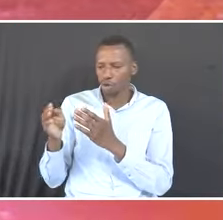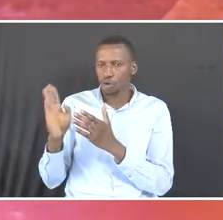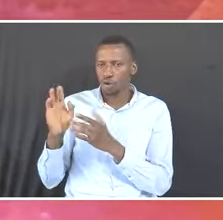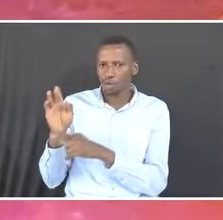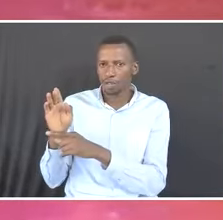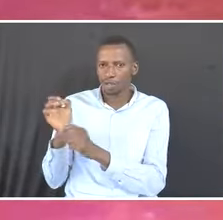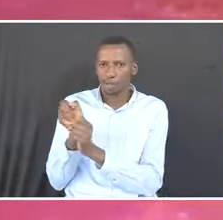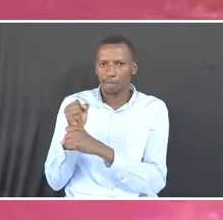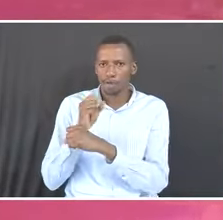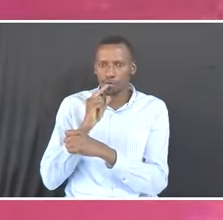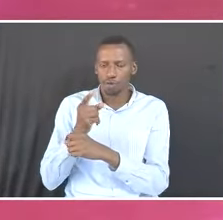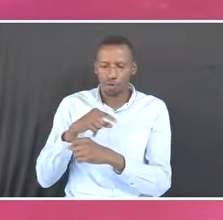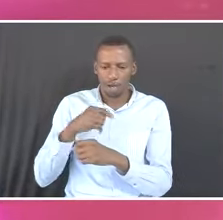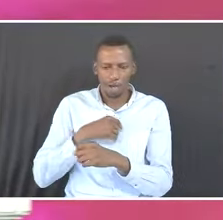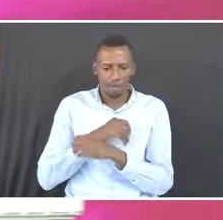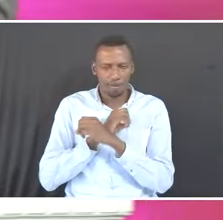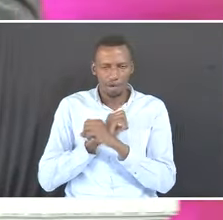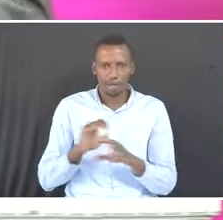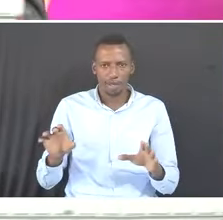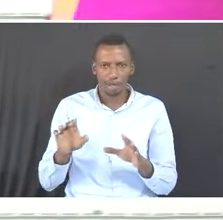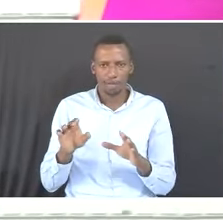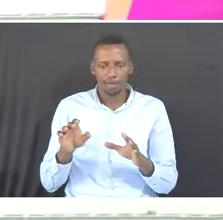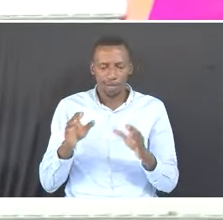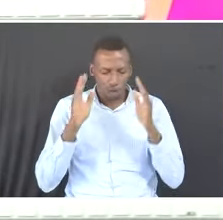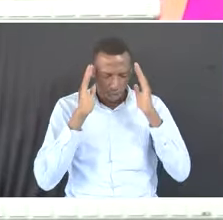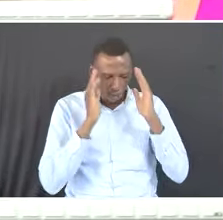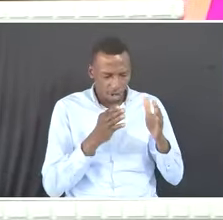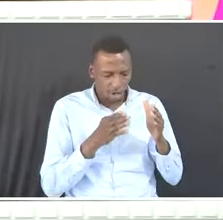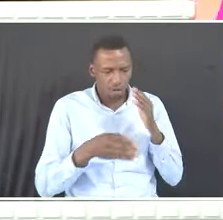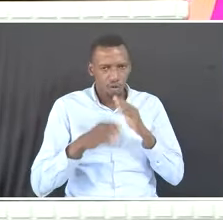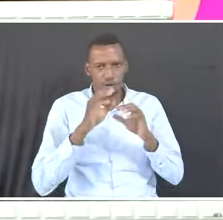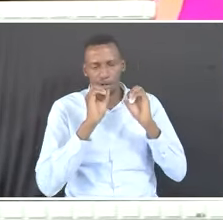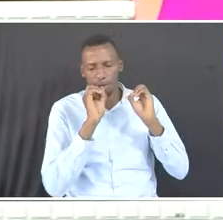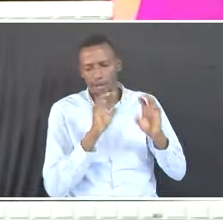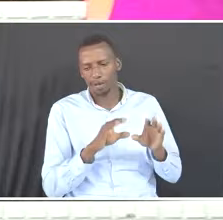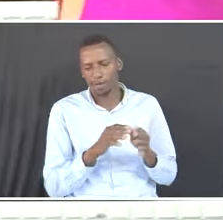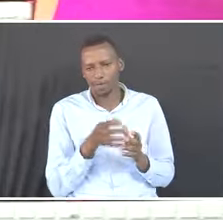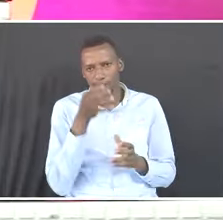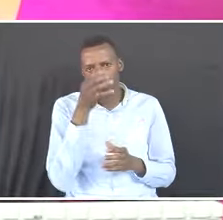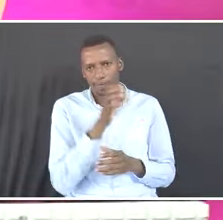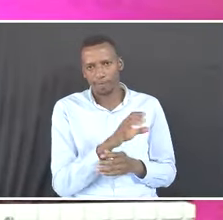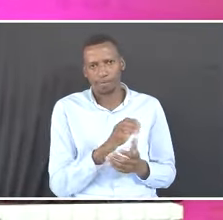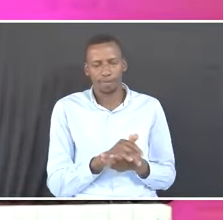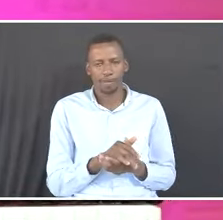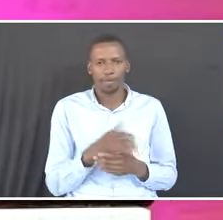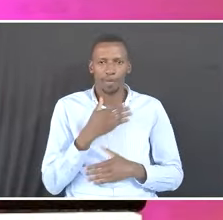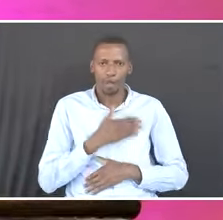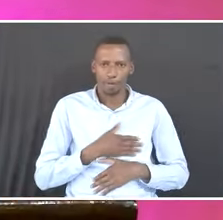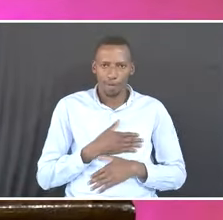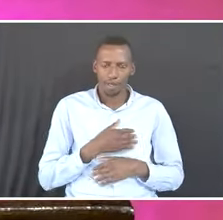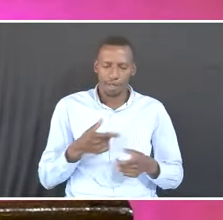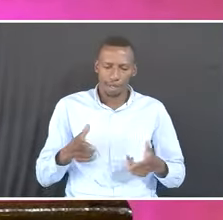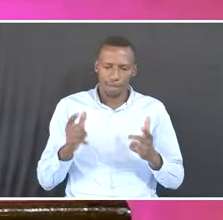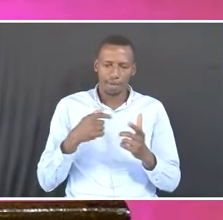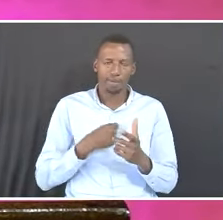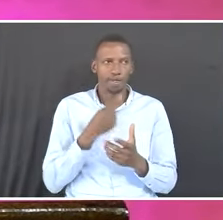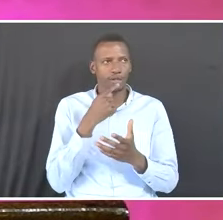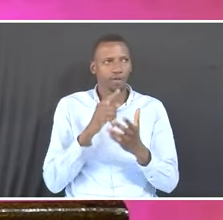we have nothing to do with God. Allow me say this.